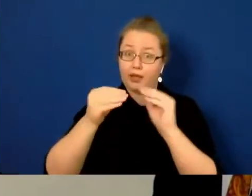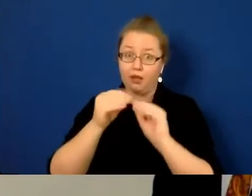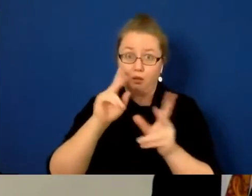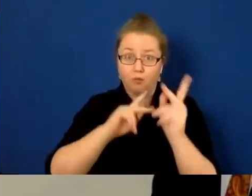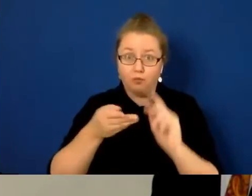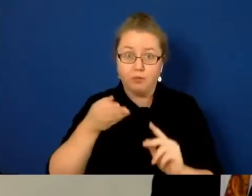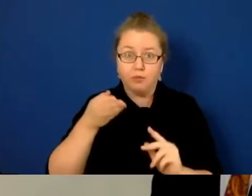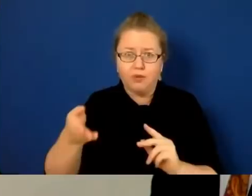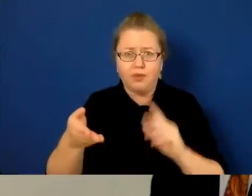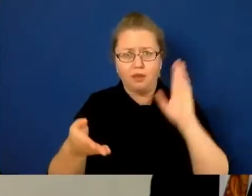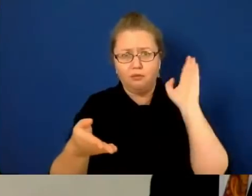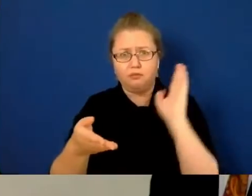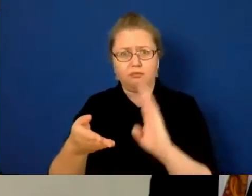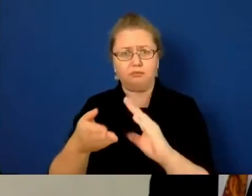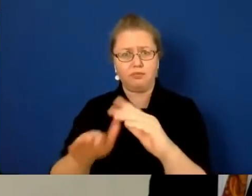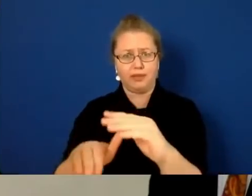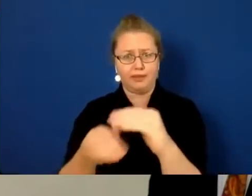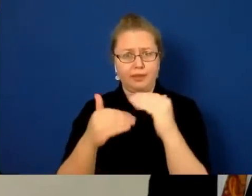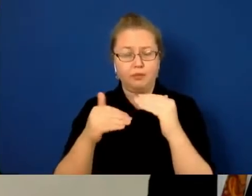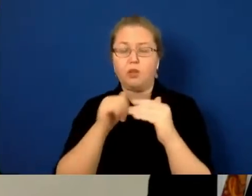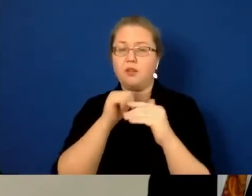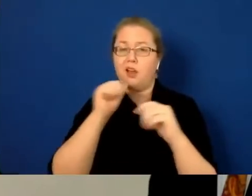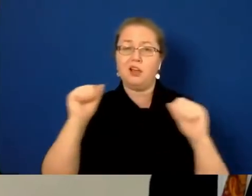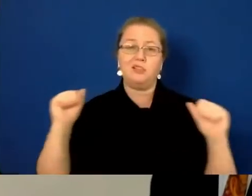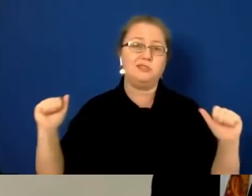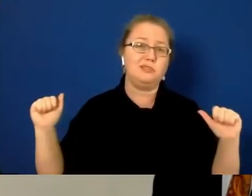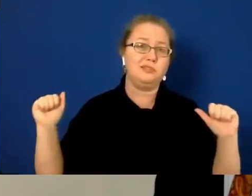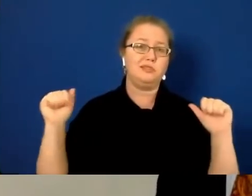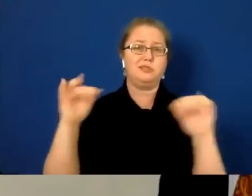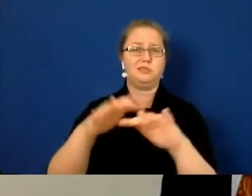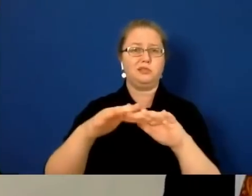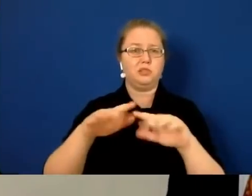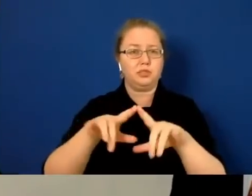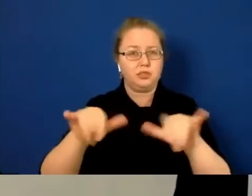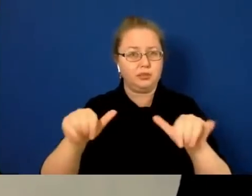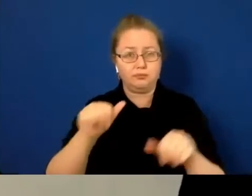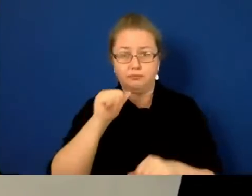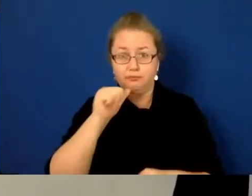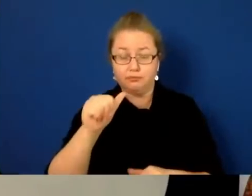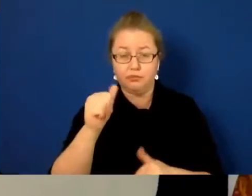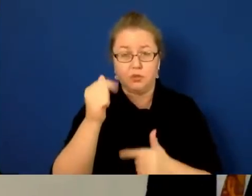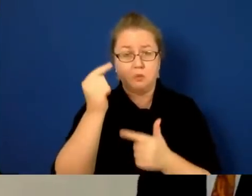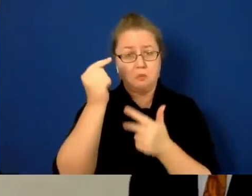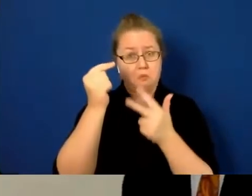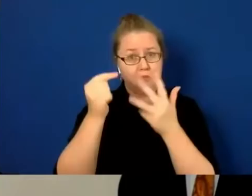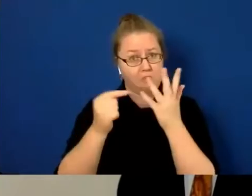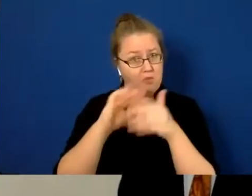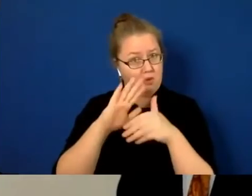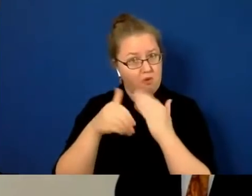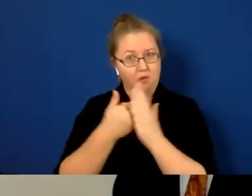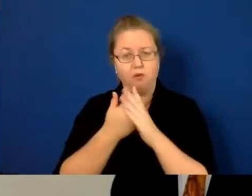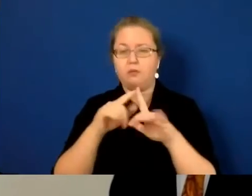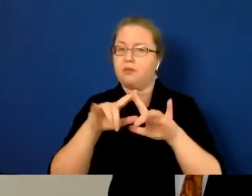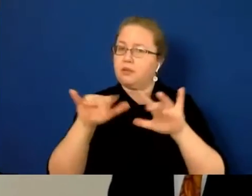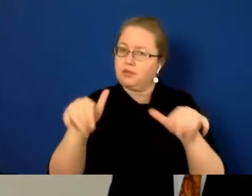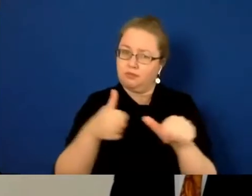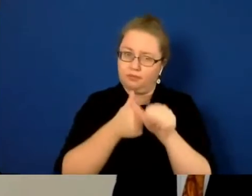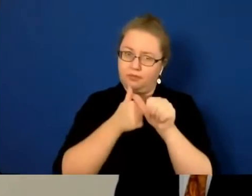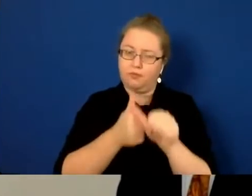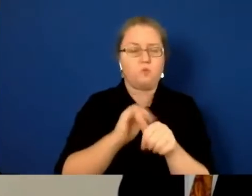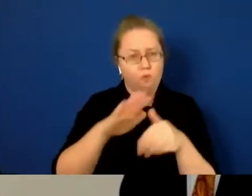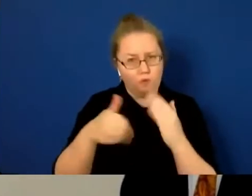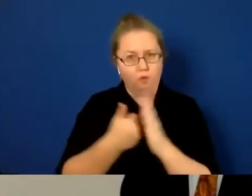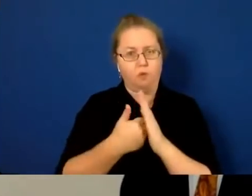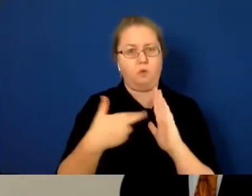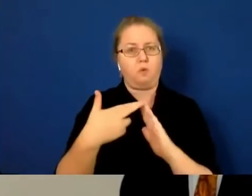are maintaining their safe distance, making sure they have barriers in place, that we adhere to the things that we had in place that